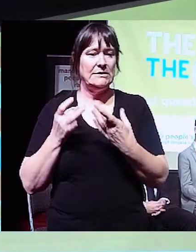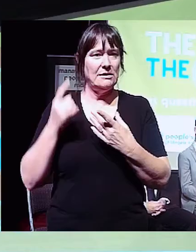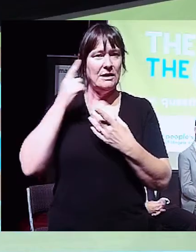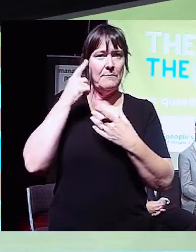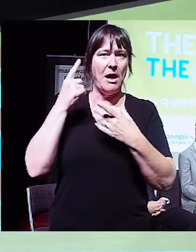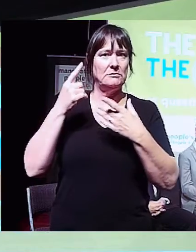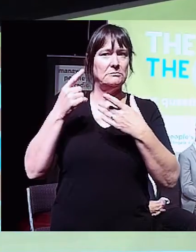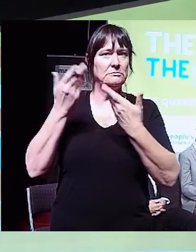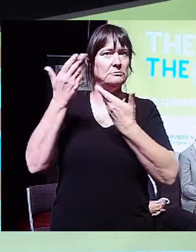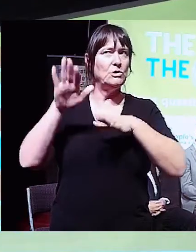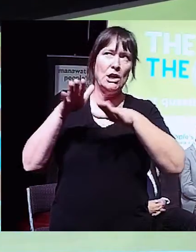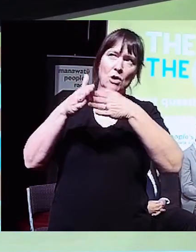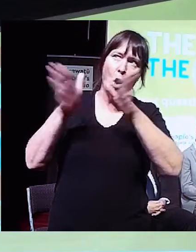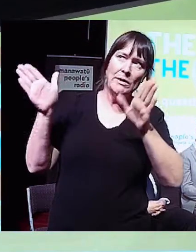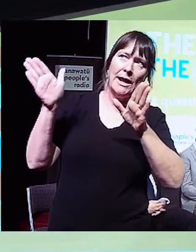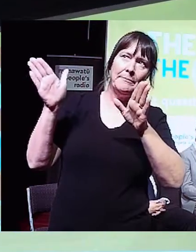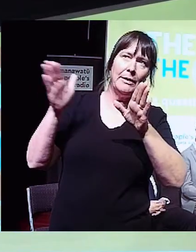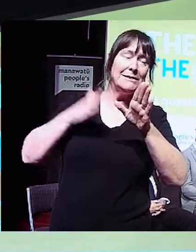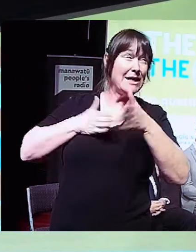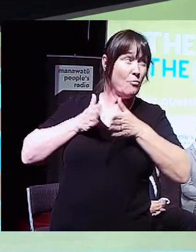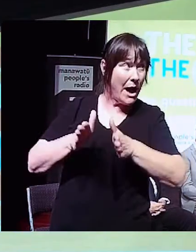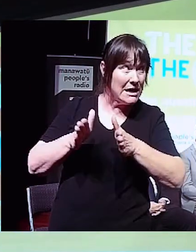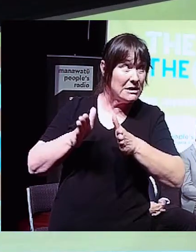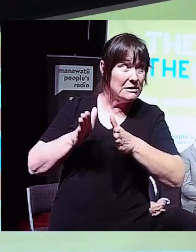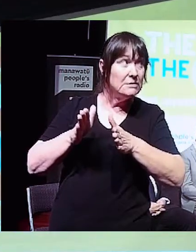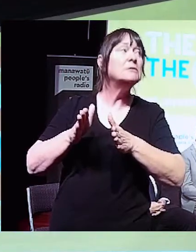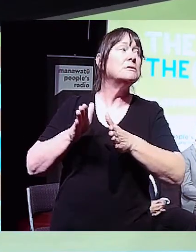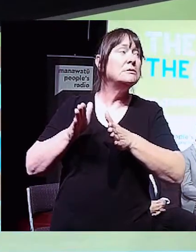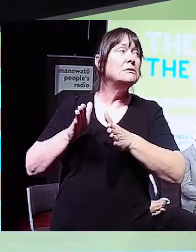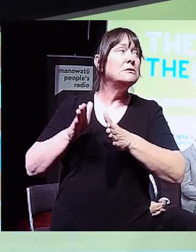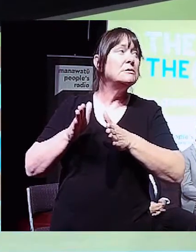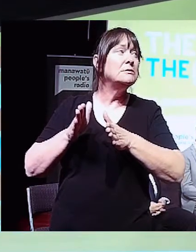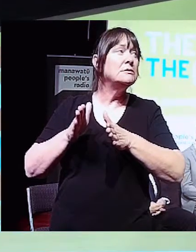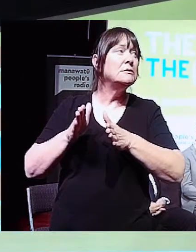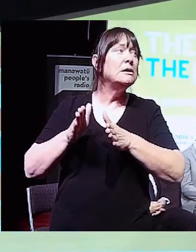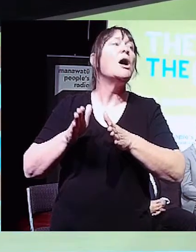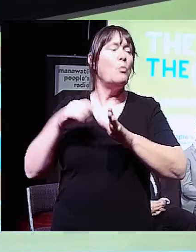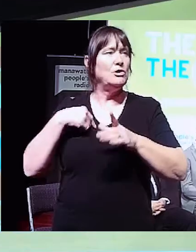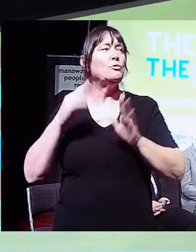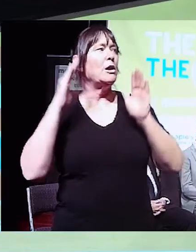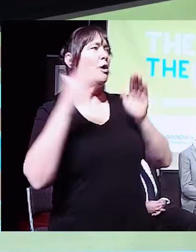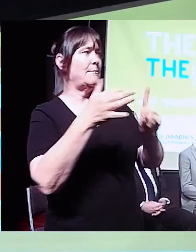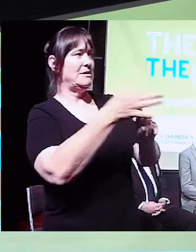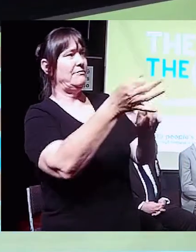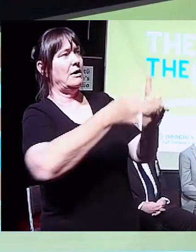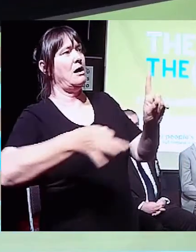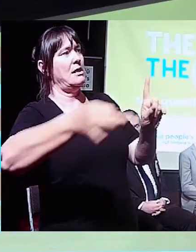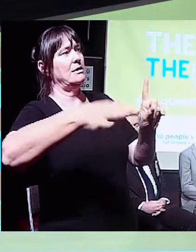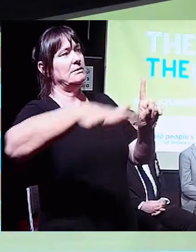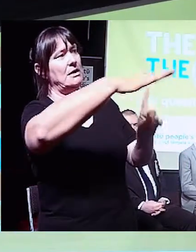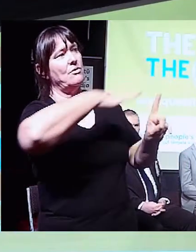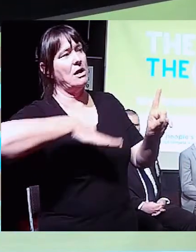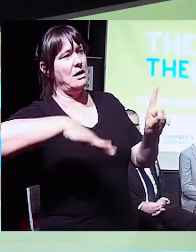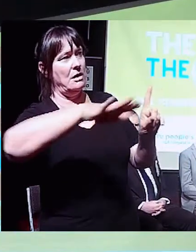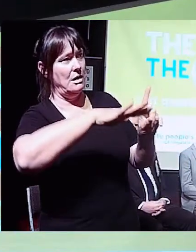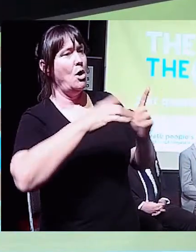opening up the borders in the most safest way possible, let's orientate ourselves to the Pacific. Because